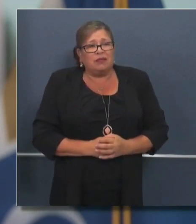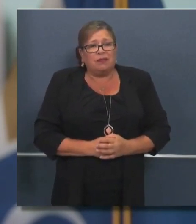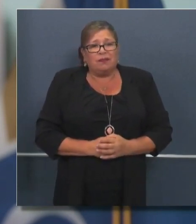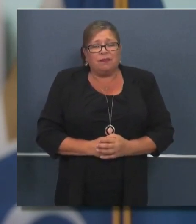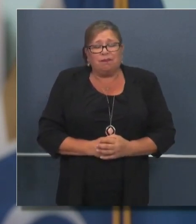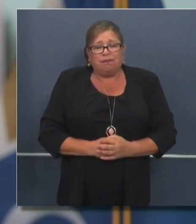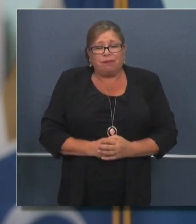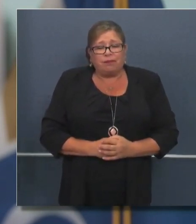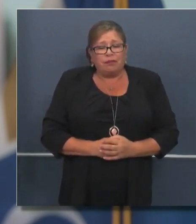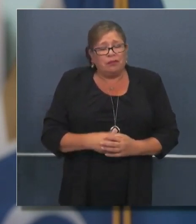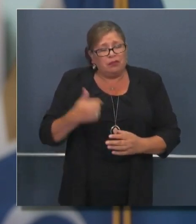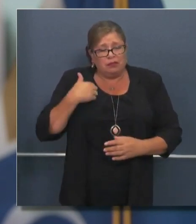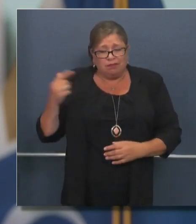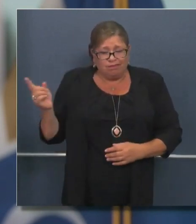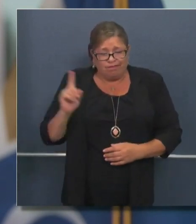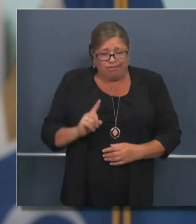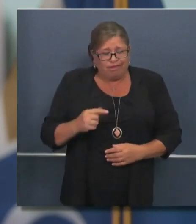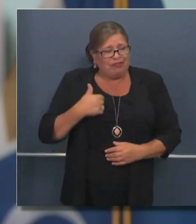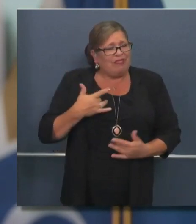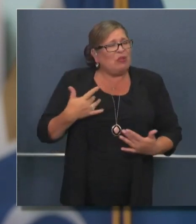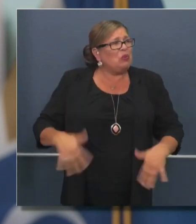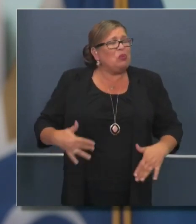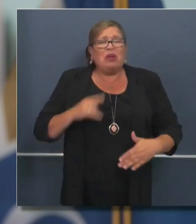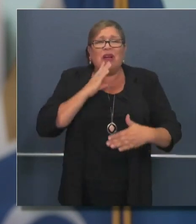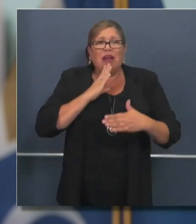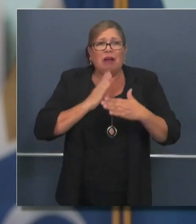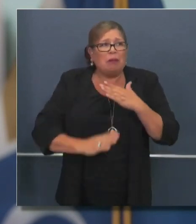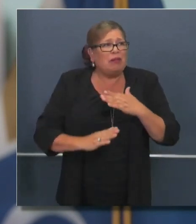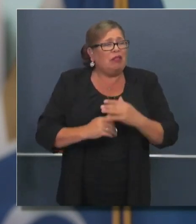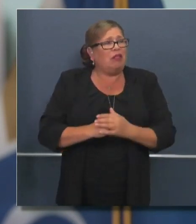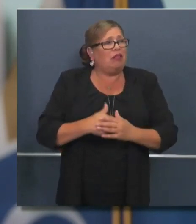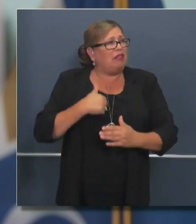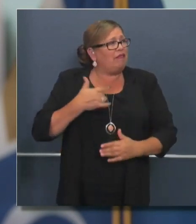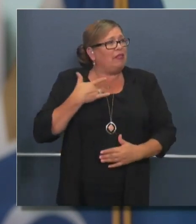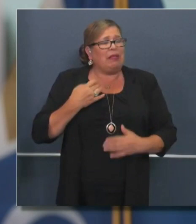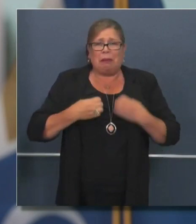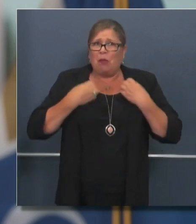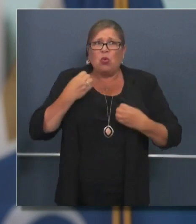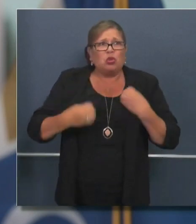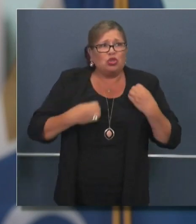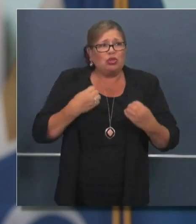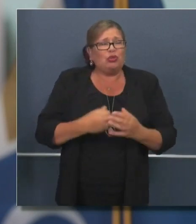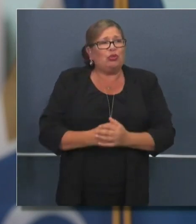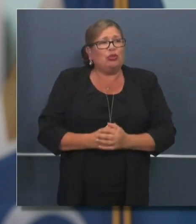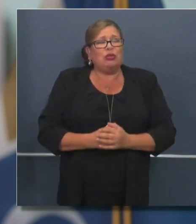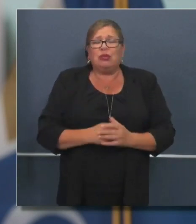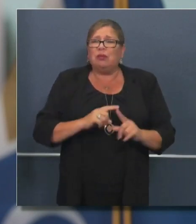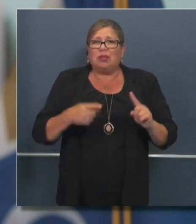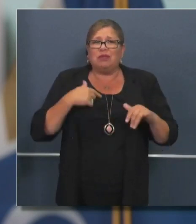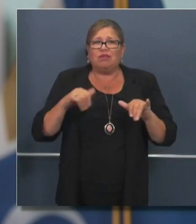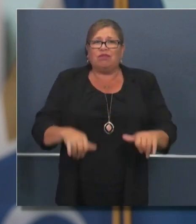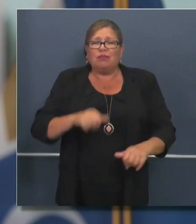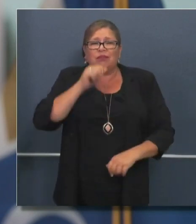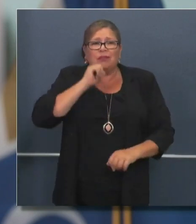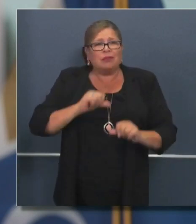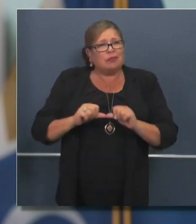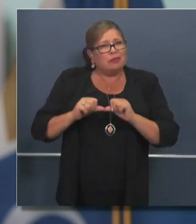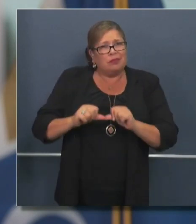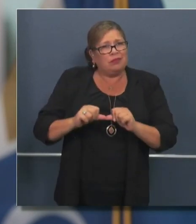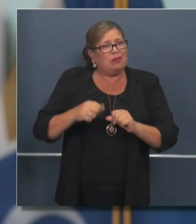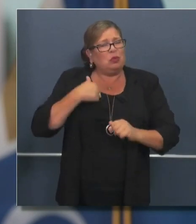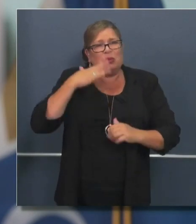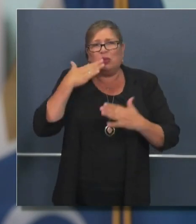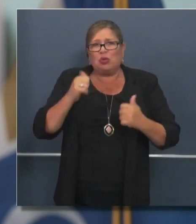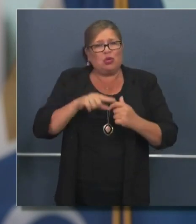a bit emotional about this moment, and deeply resolved to try to meet it